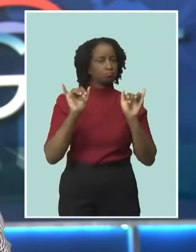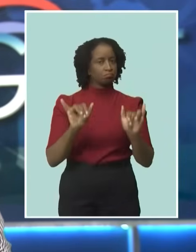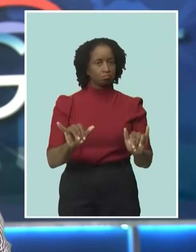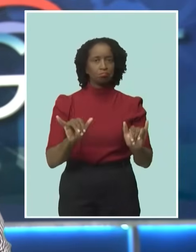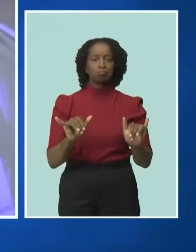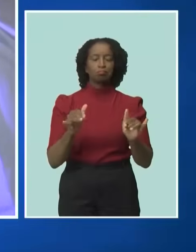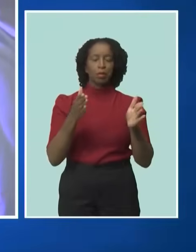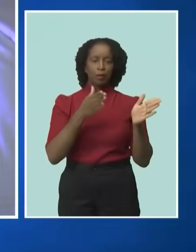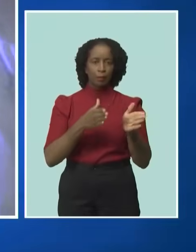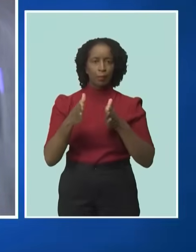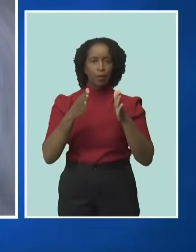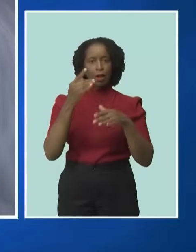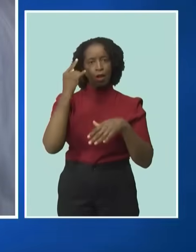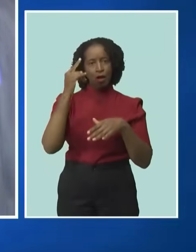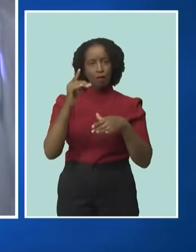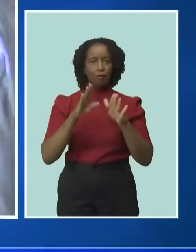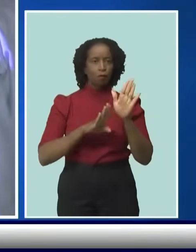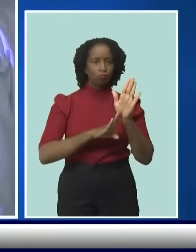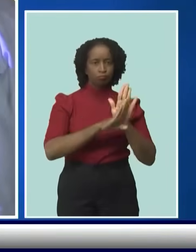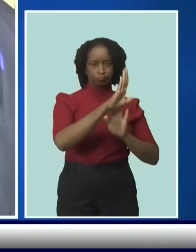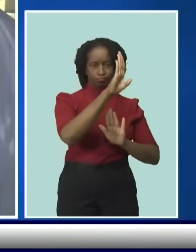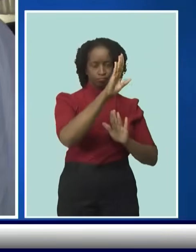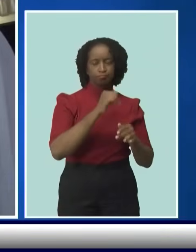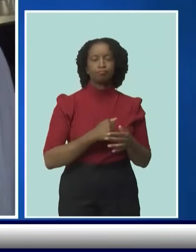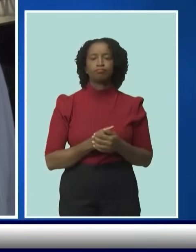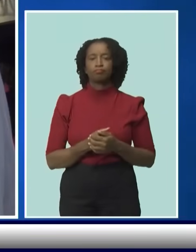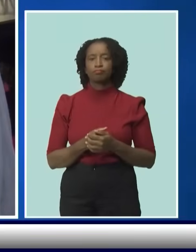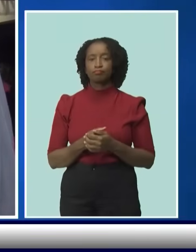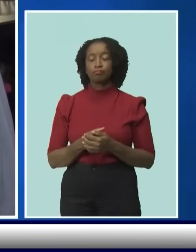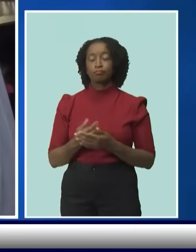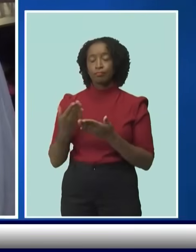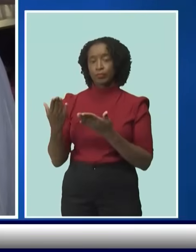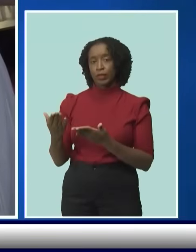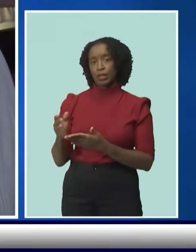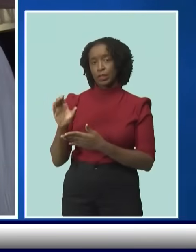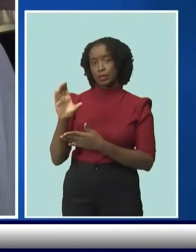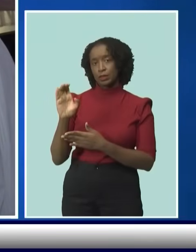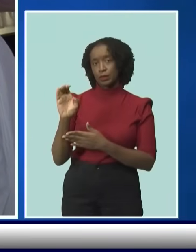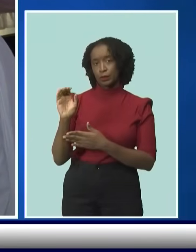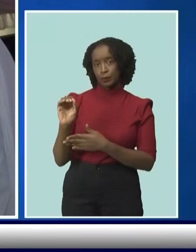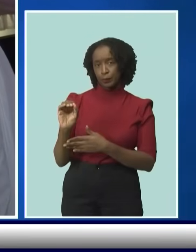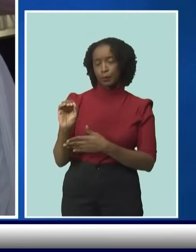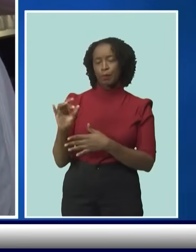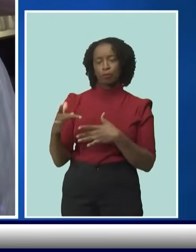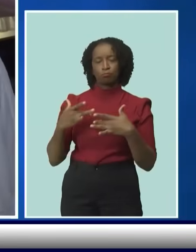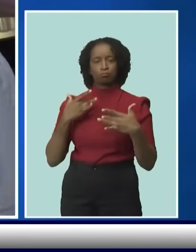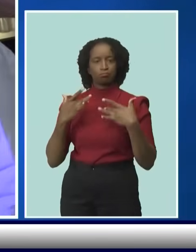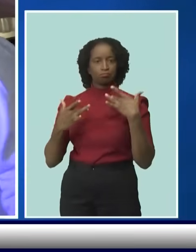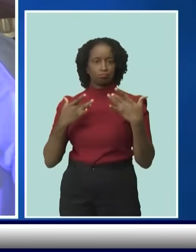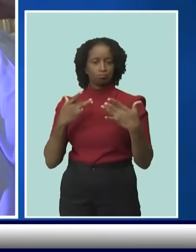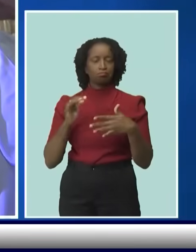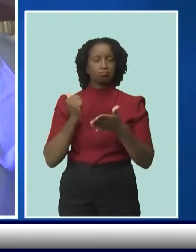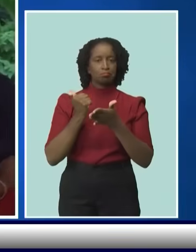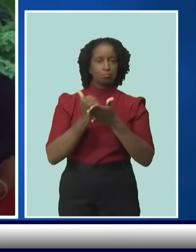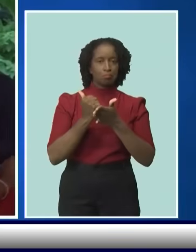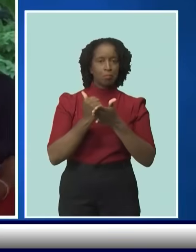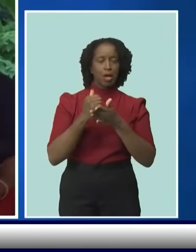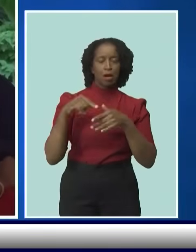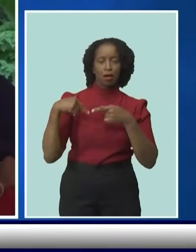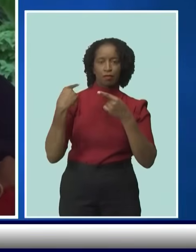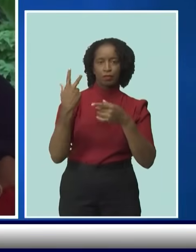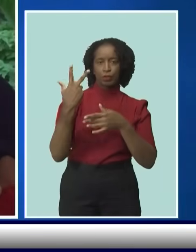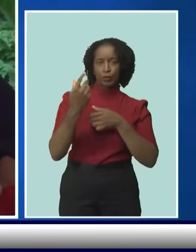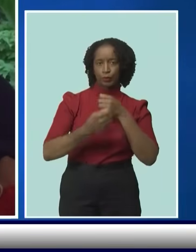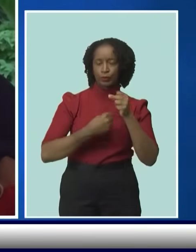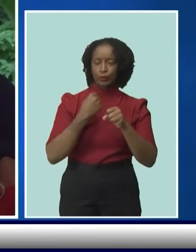reports. The top bank official was in an upbeat mood as he discussed the bank's record performance over the past 3 years. He